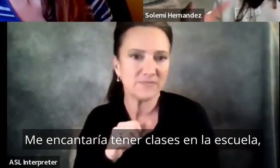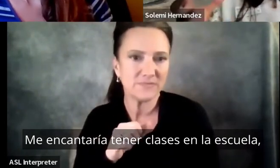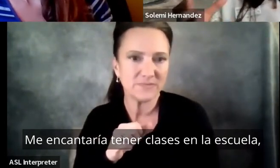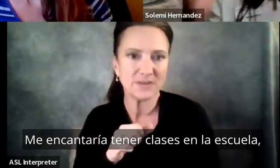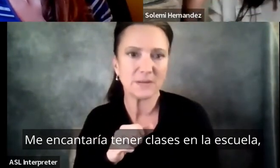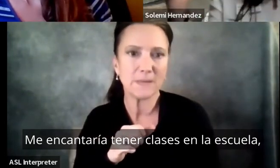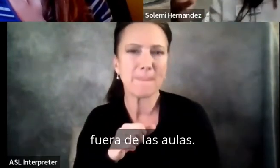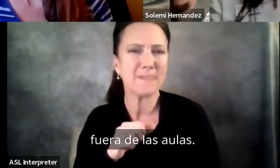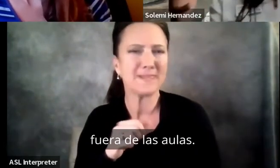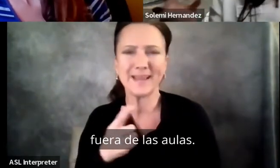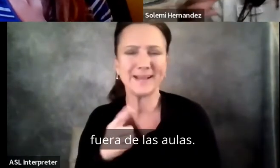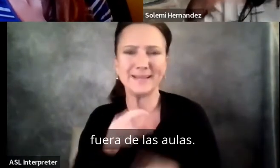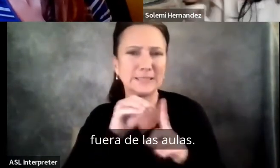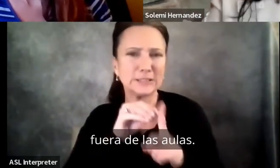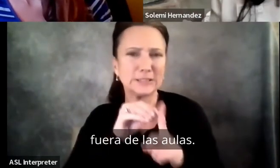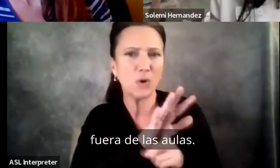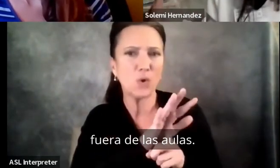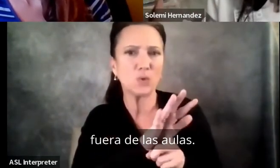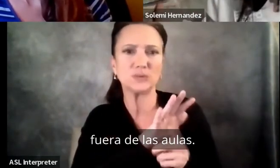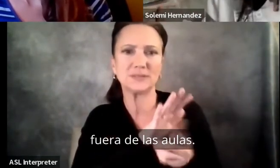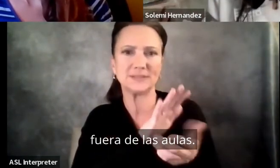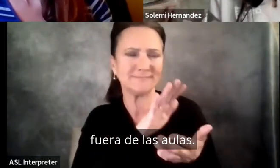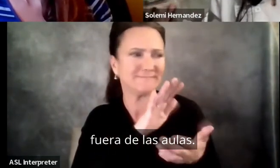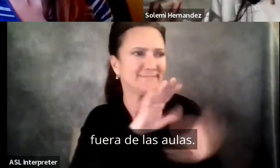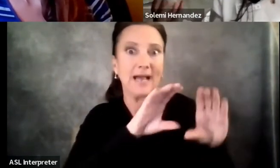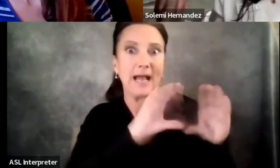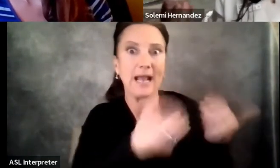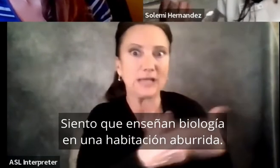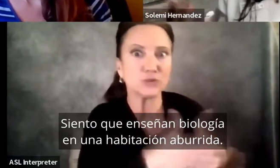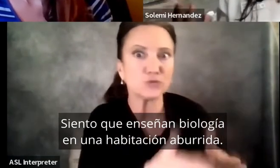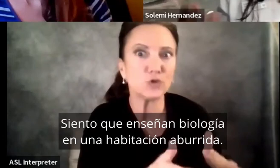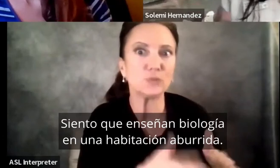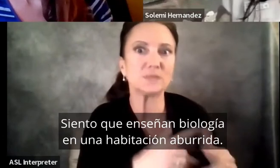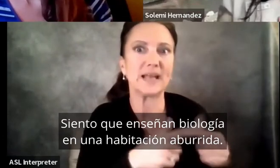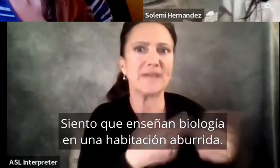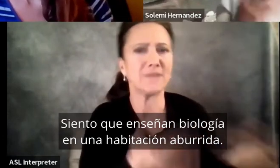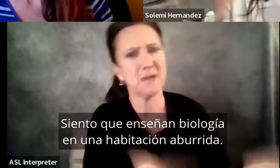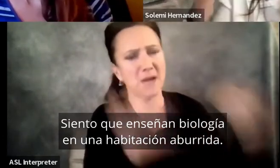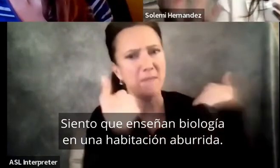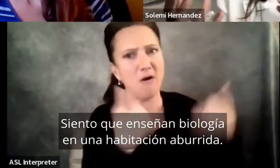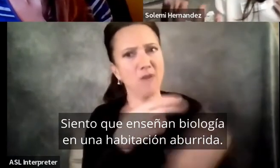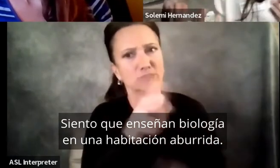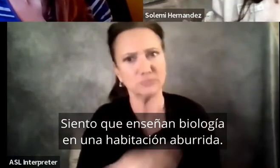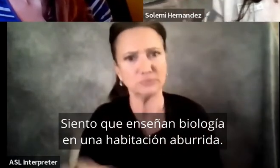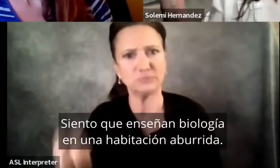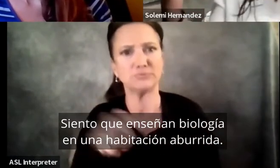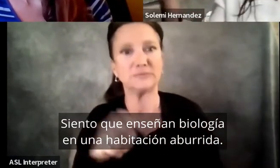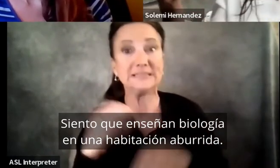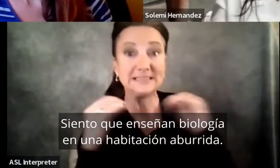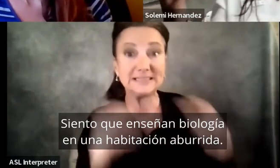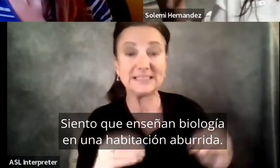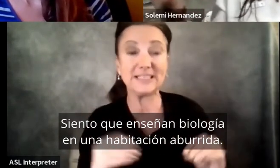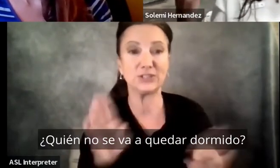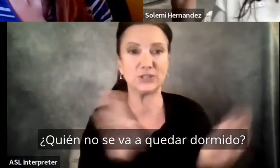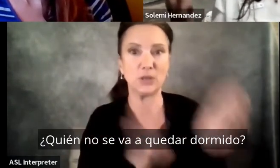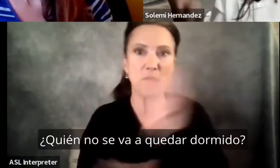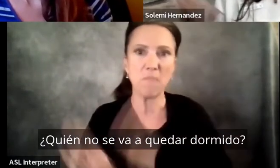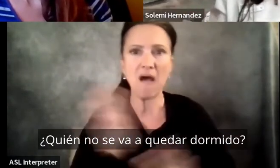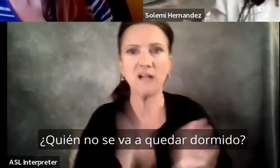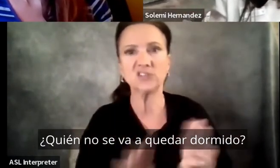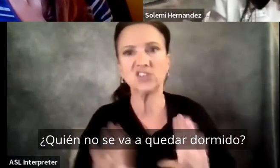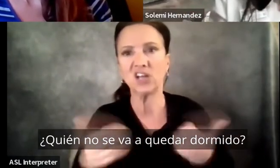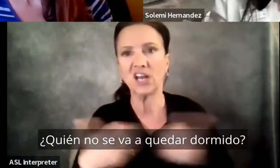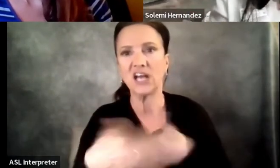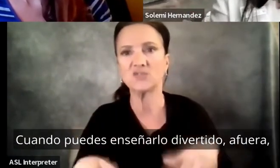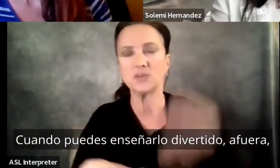school class, you know, outside classrooms, you know, yeah. I feel like they teach biology in a boring room. Who's not going to